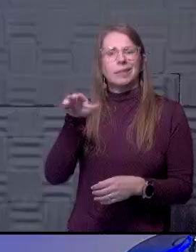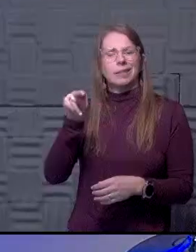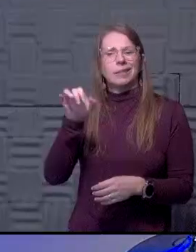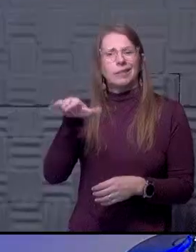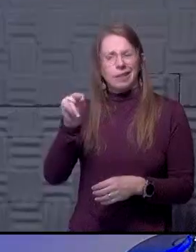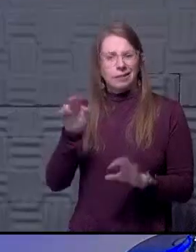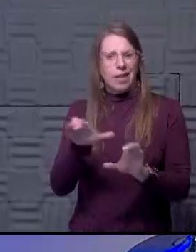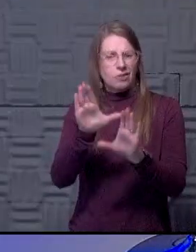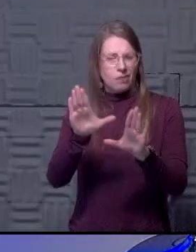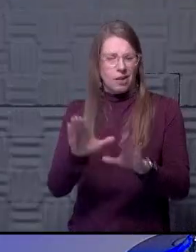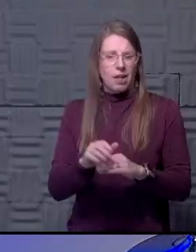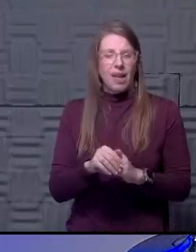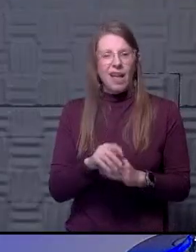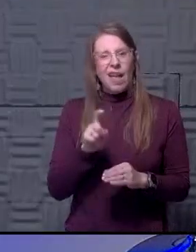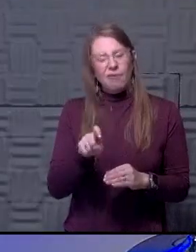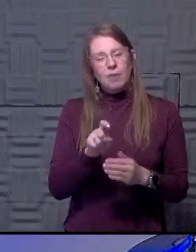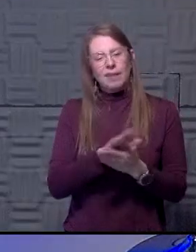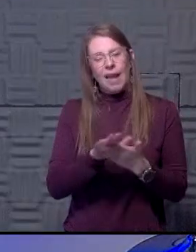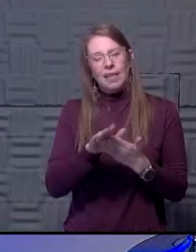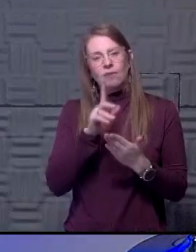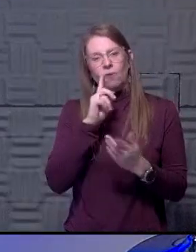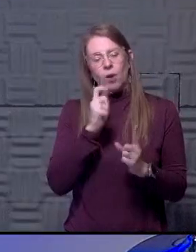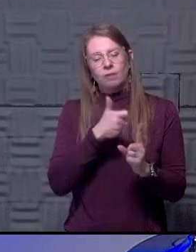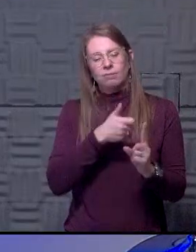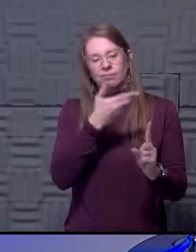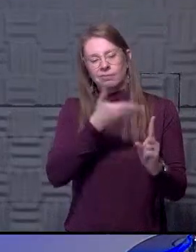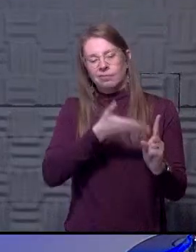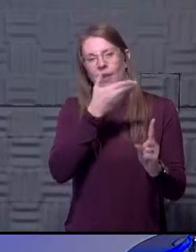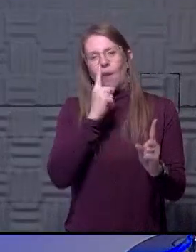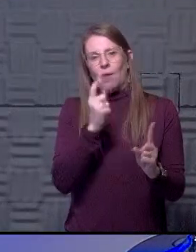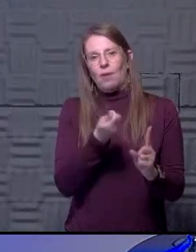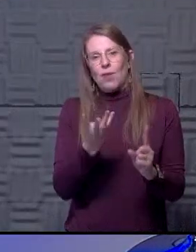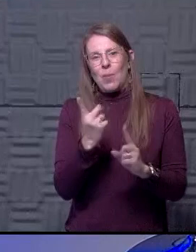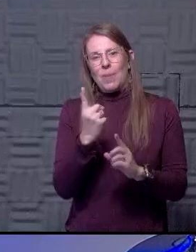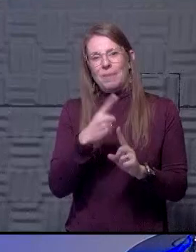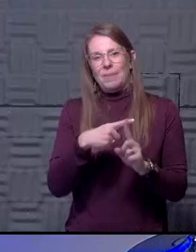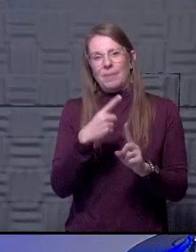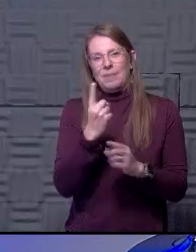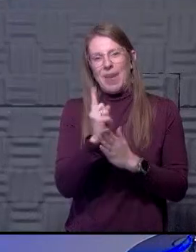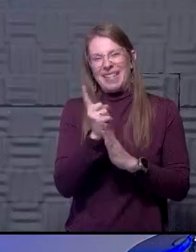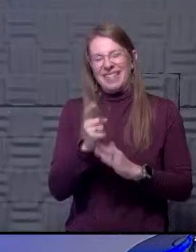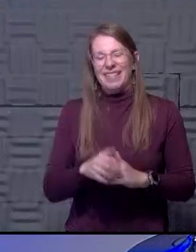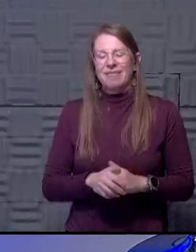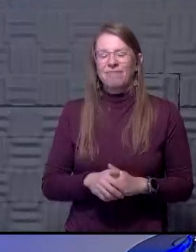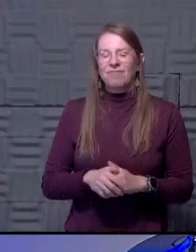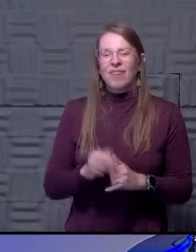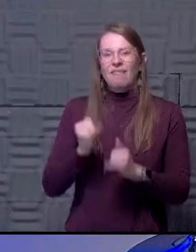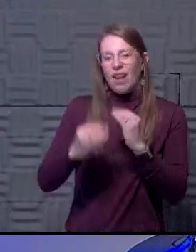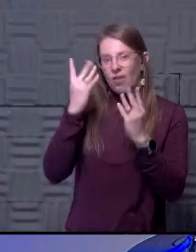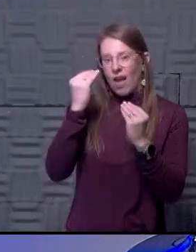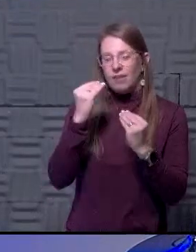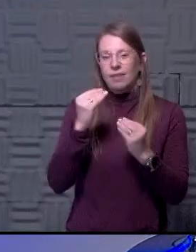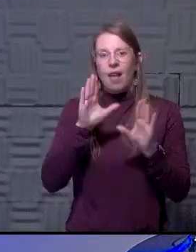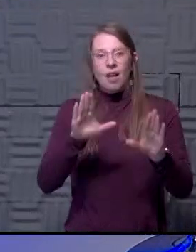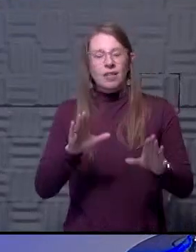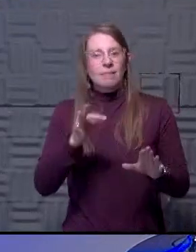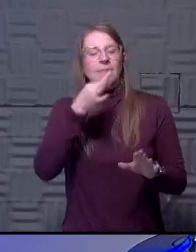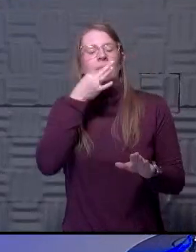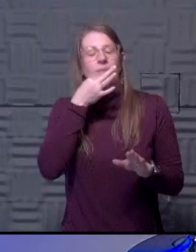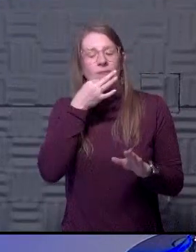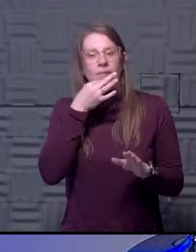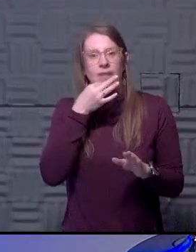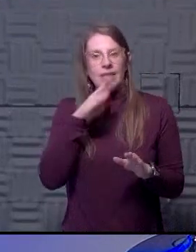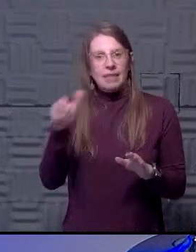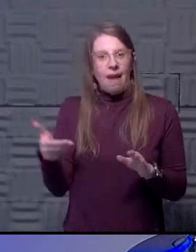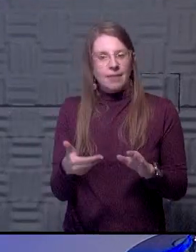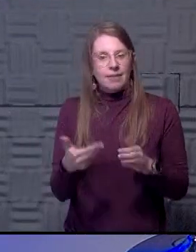have to be nice to him for a few Yeah. minutes. He did do Few great. minutes. Yes. All right. Final thoughts, Hawkeye. I would like to say thank you to our awesome expert guests. You know, they